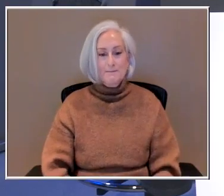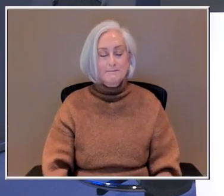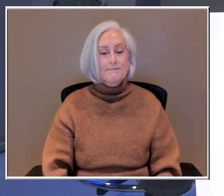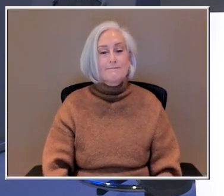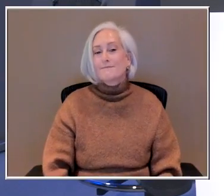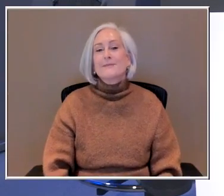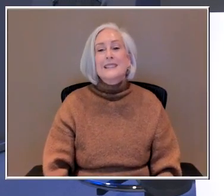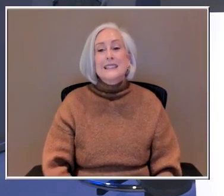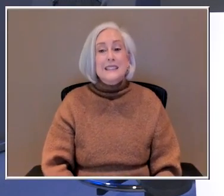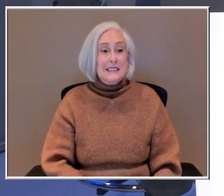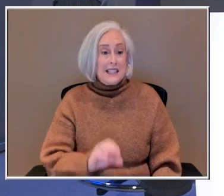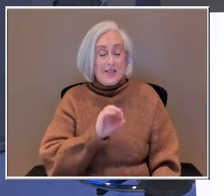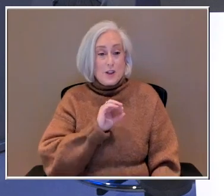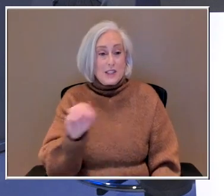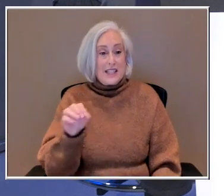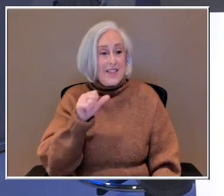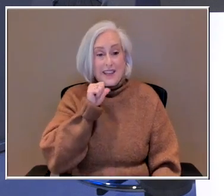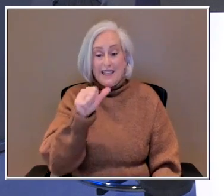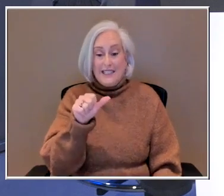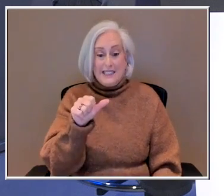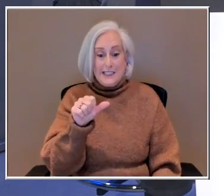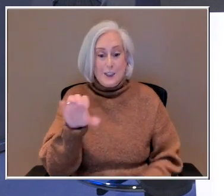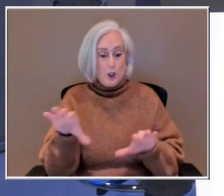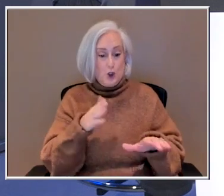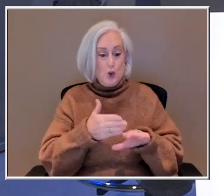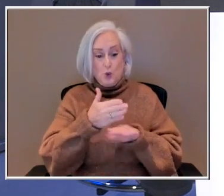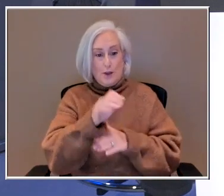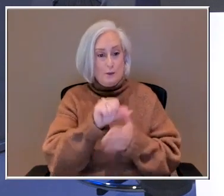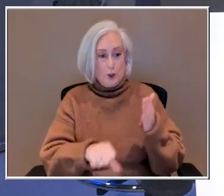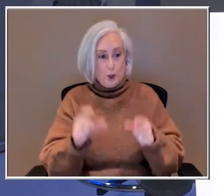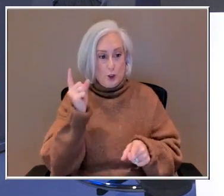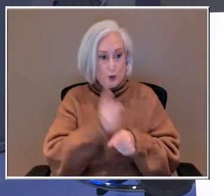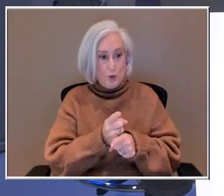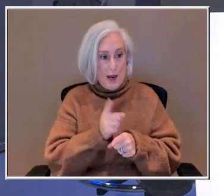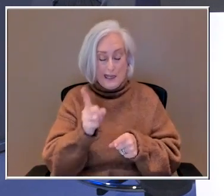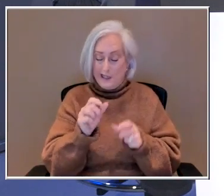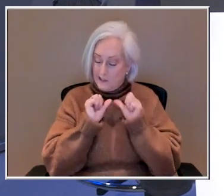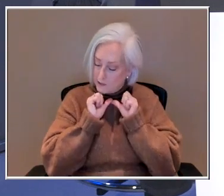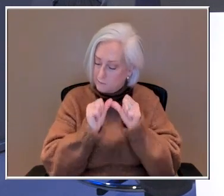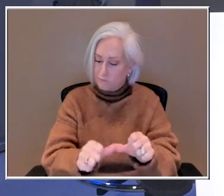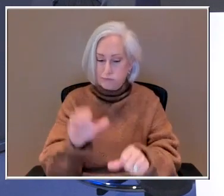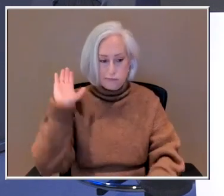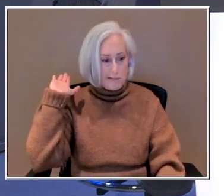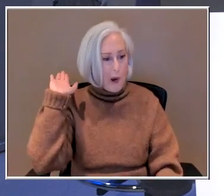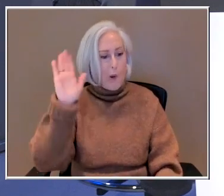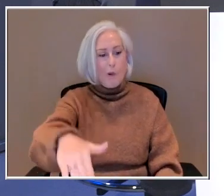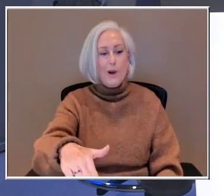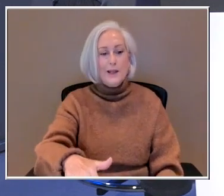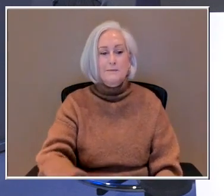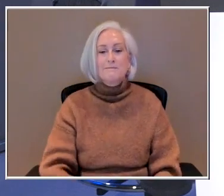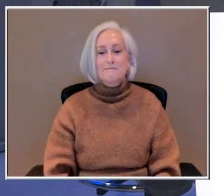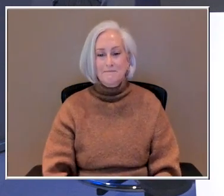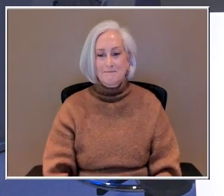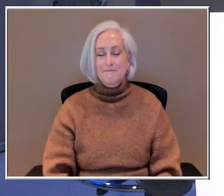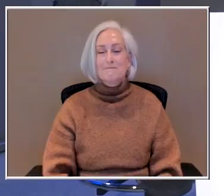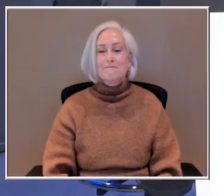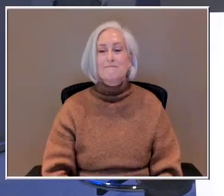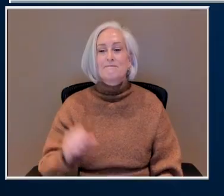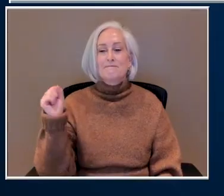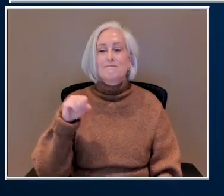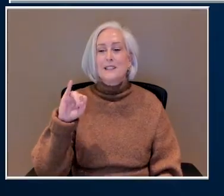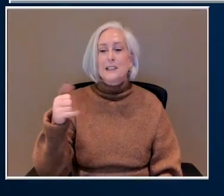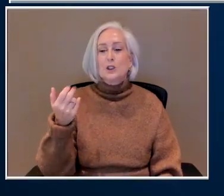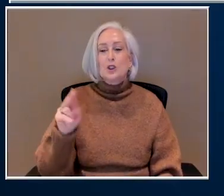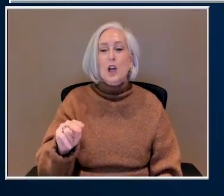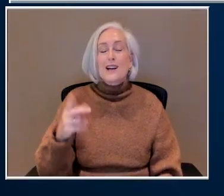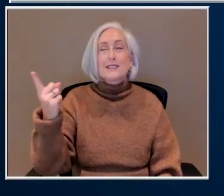anything he didn't get back to. It's like he just went full speed ahead. John, what is something that you accomplished that maybe you didn't think you were going to